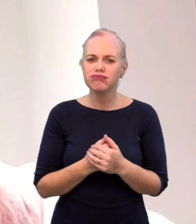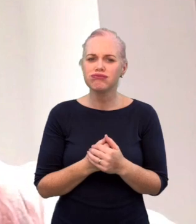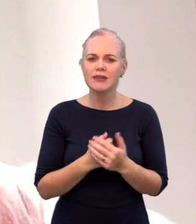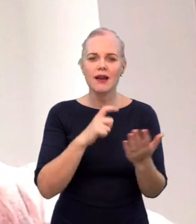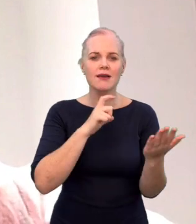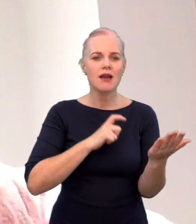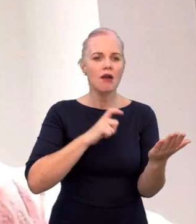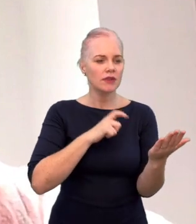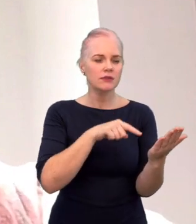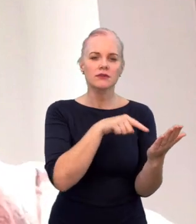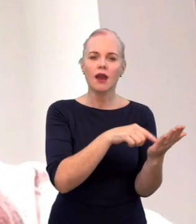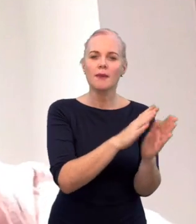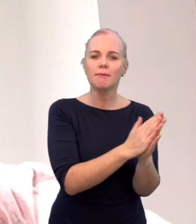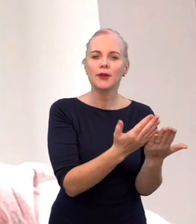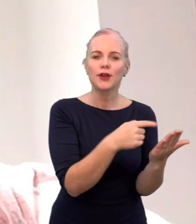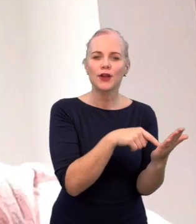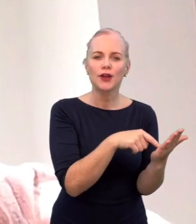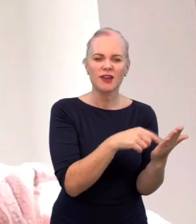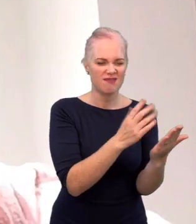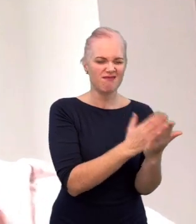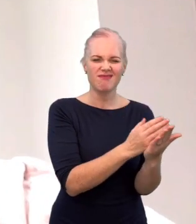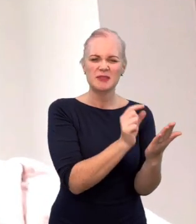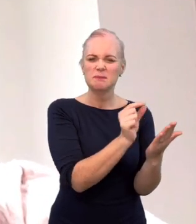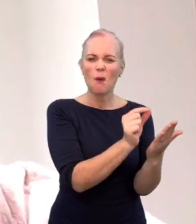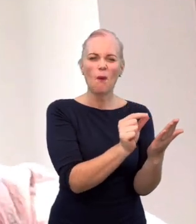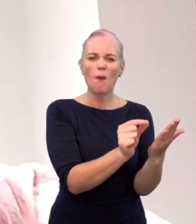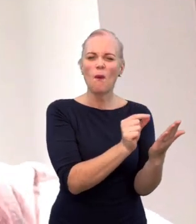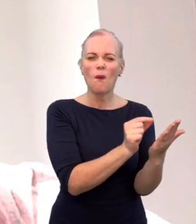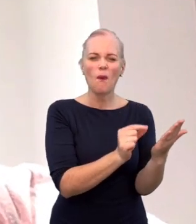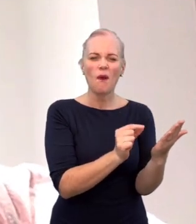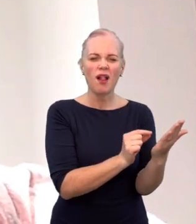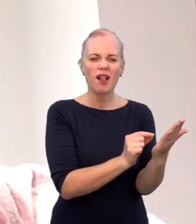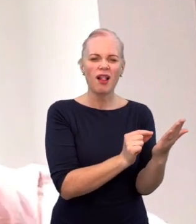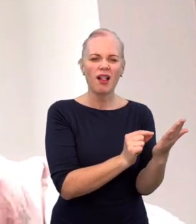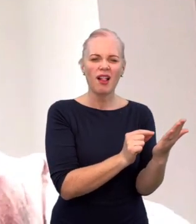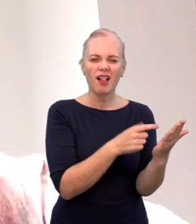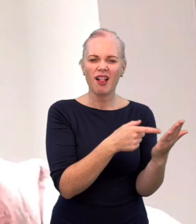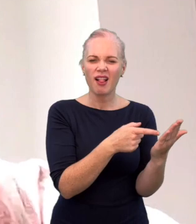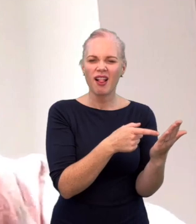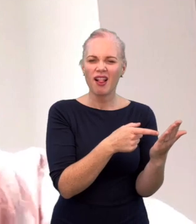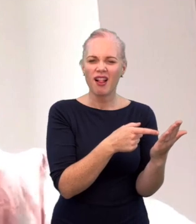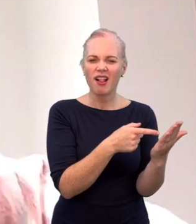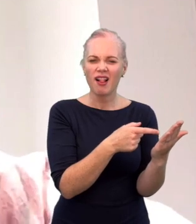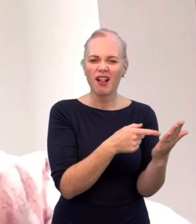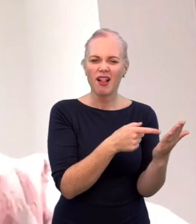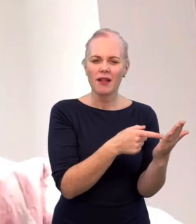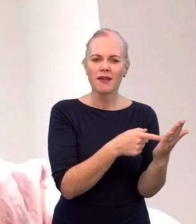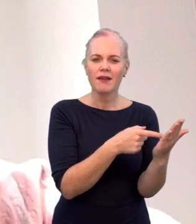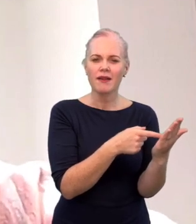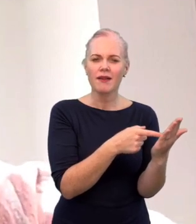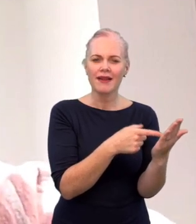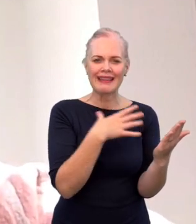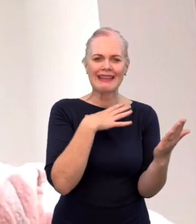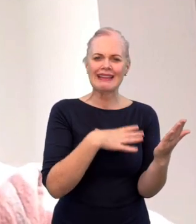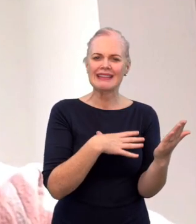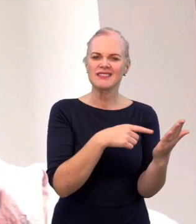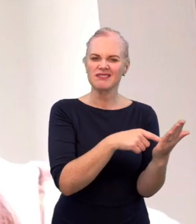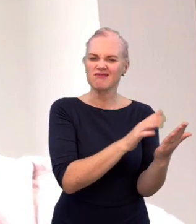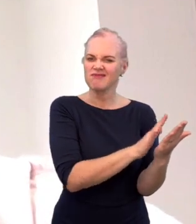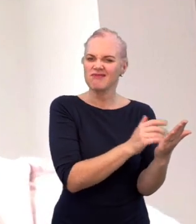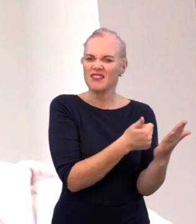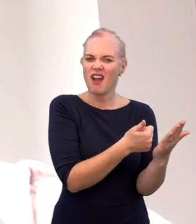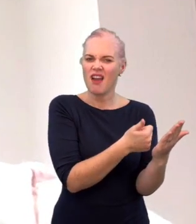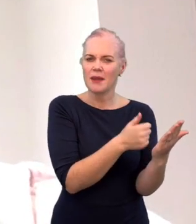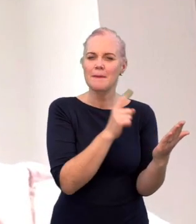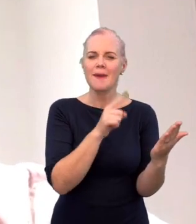making characters in the book that I just mentioned or are like really small and like giving them a proper story. And